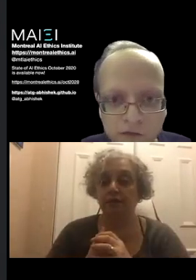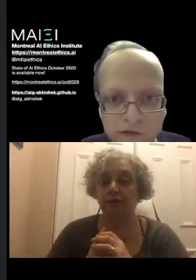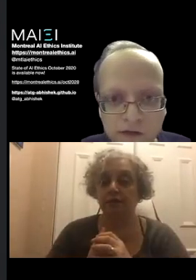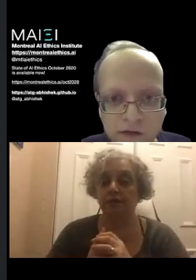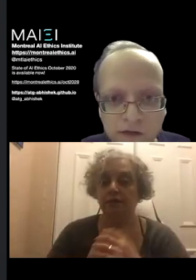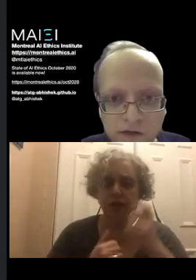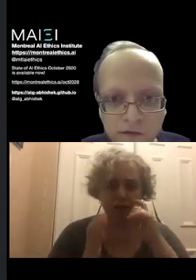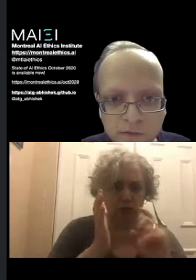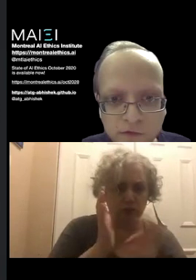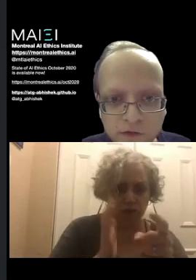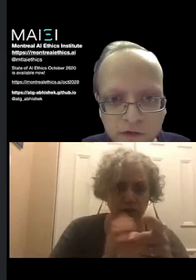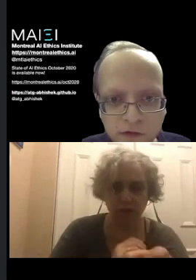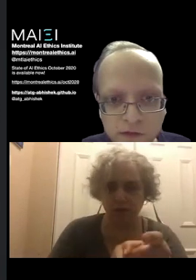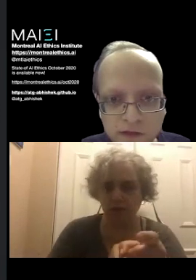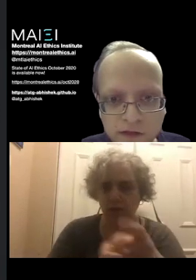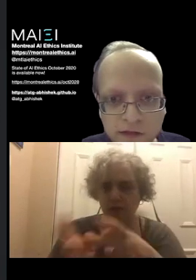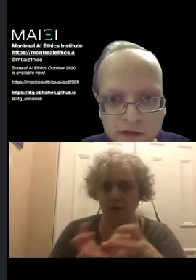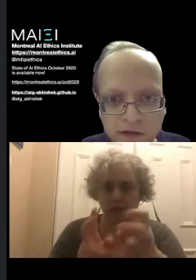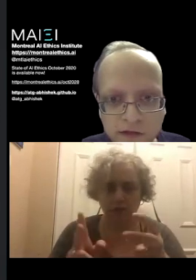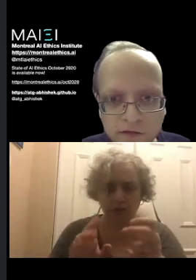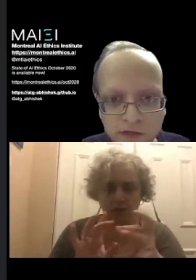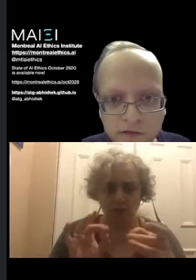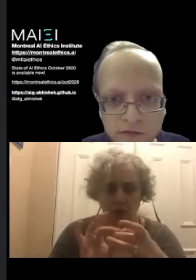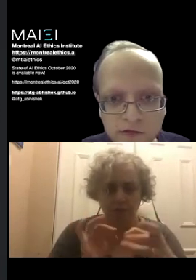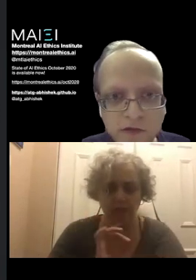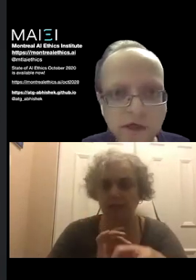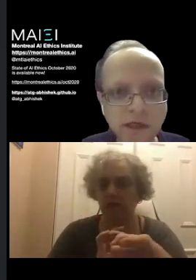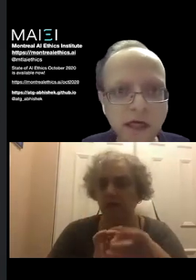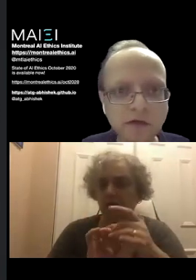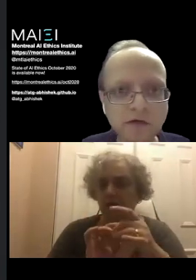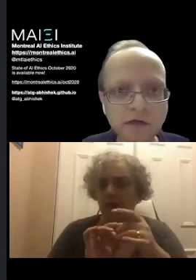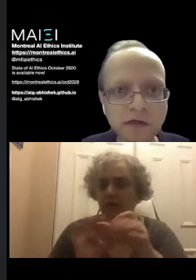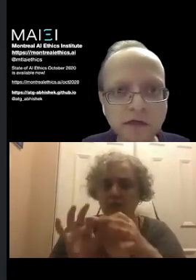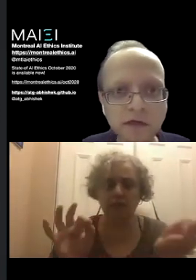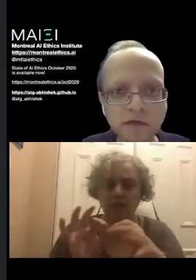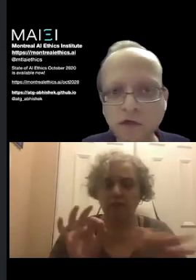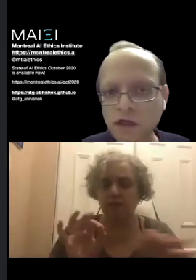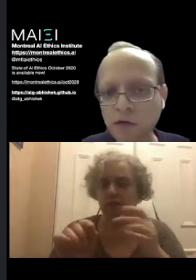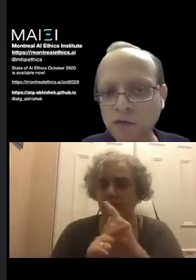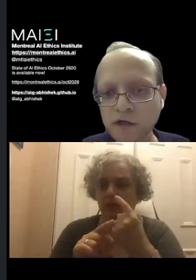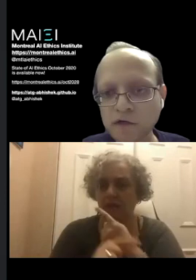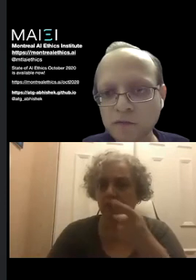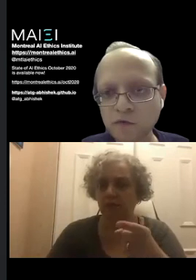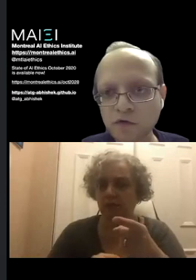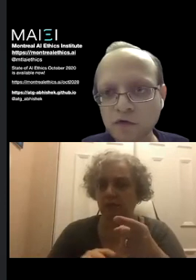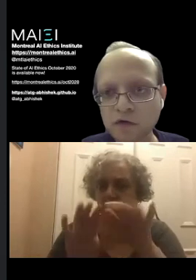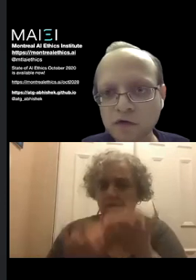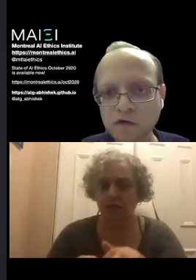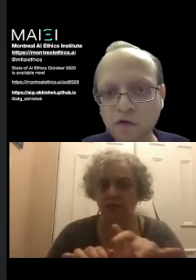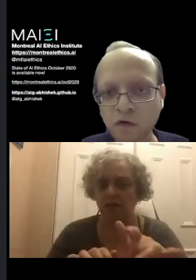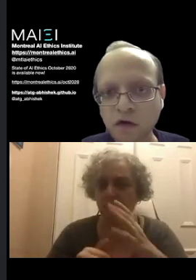I noticed that someone posted a comment that the transcripts are not very accurate. Would it help if I